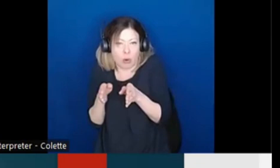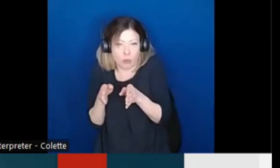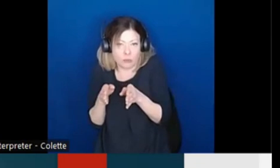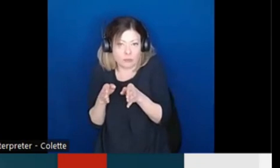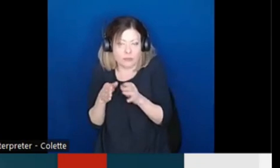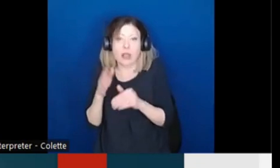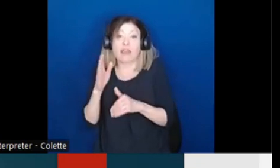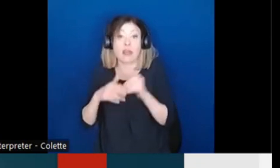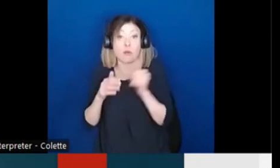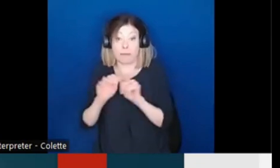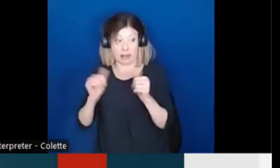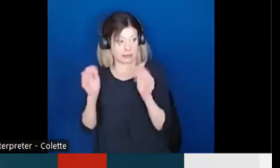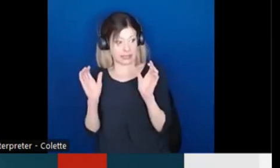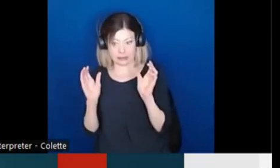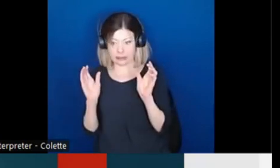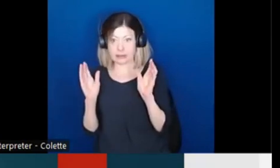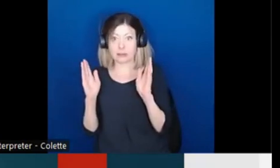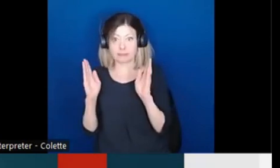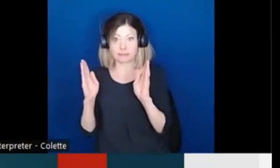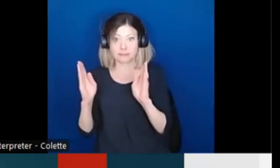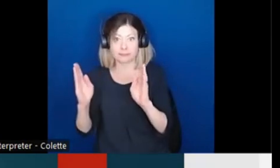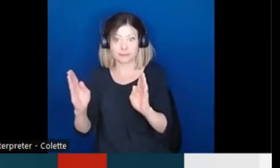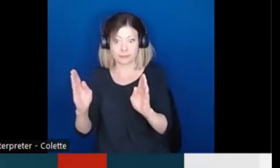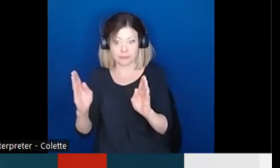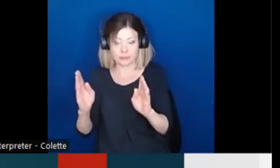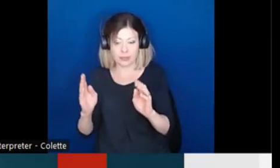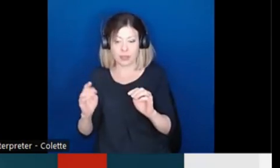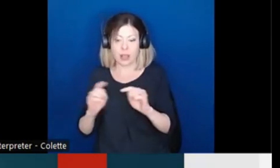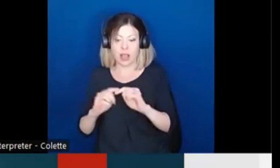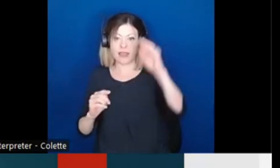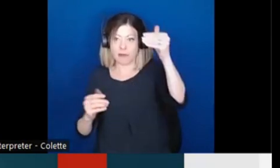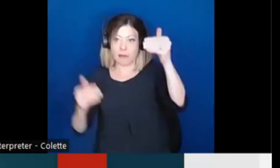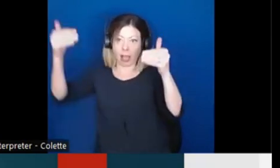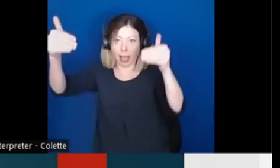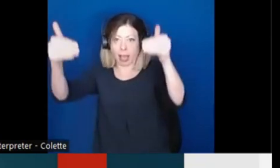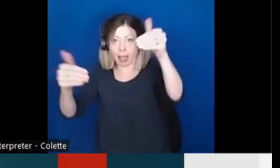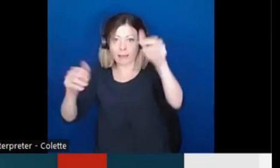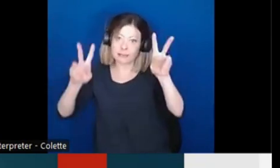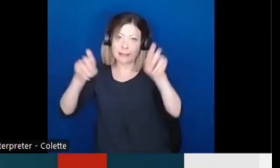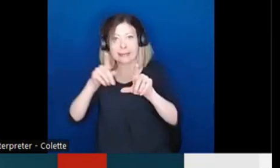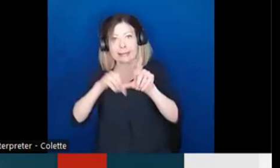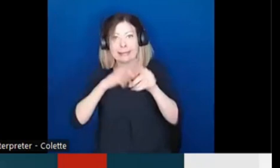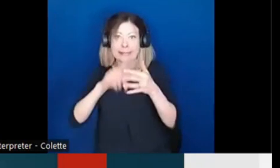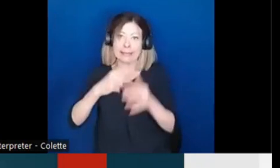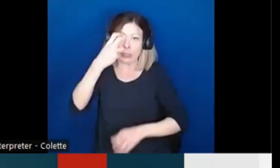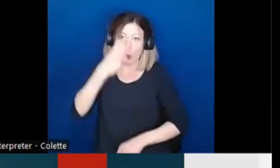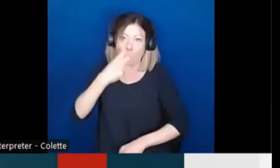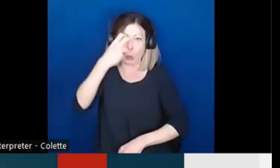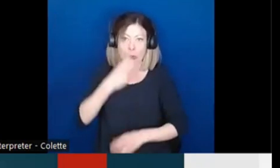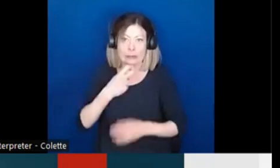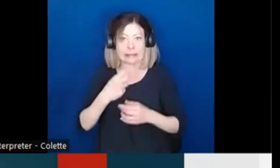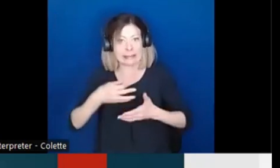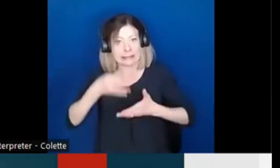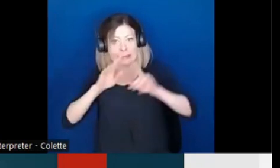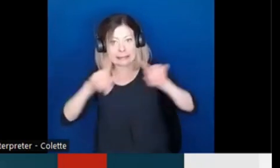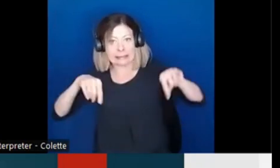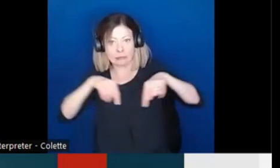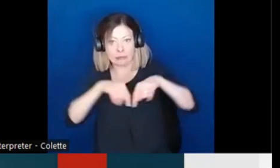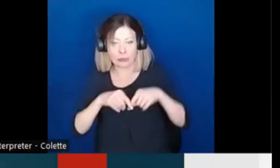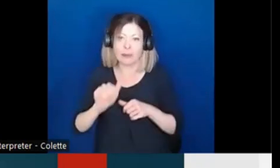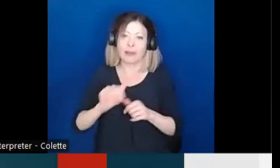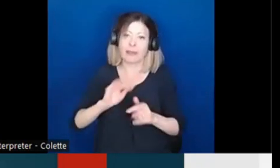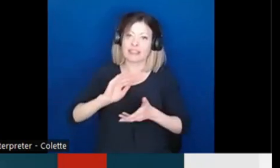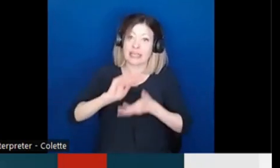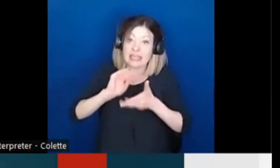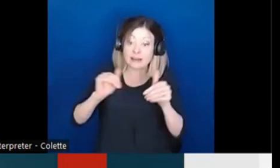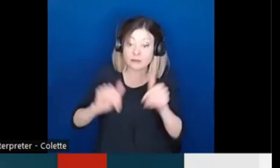either side. You've got little signs that say Yoldi Brontë Tea Rooms, a gift shop, a restaurant called Stirrup,